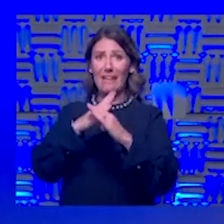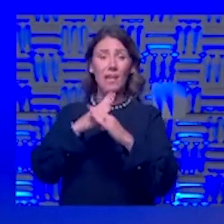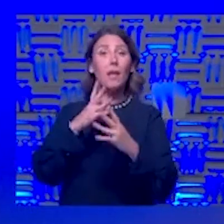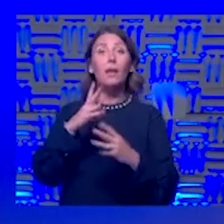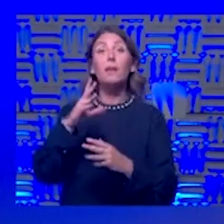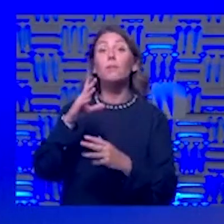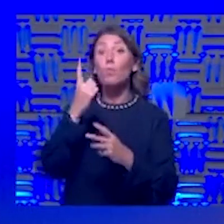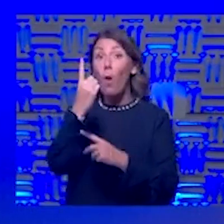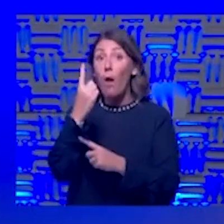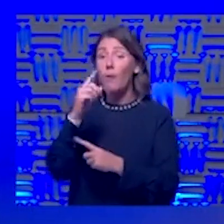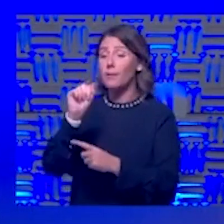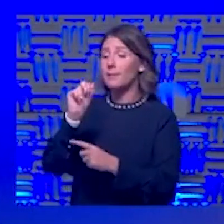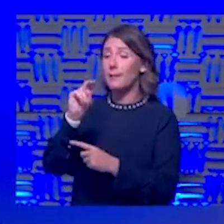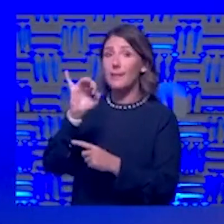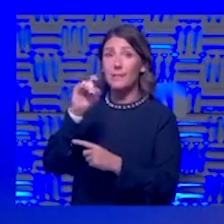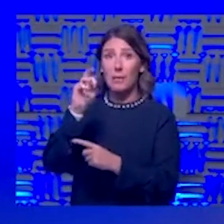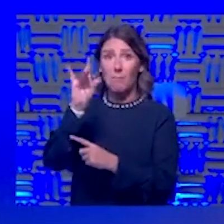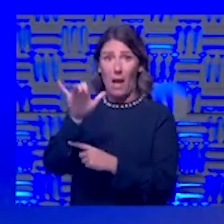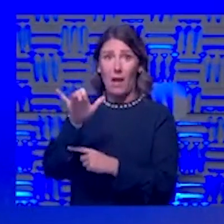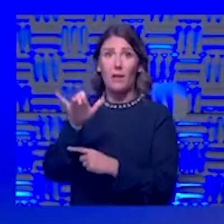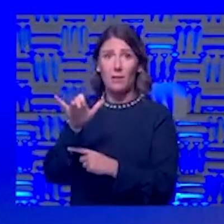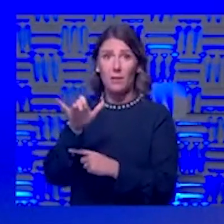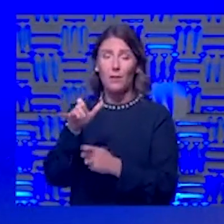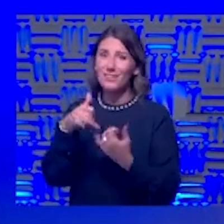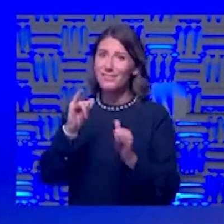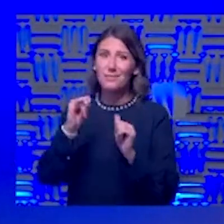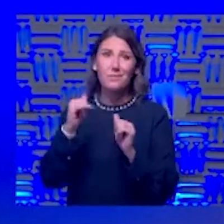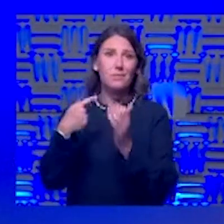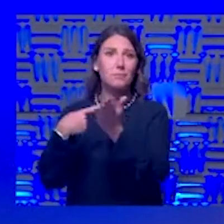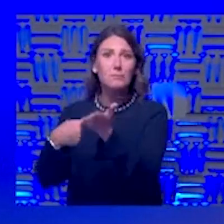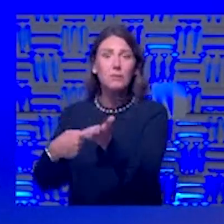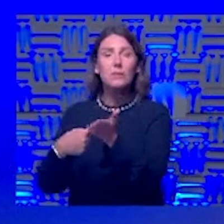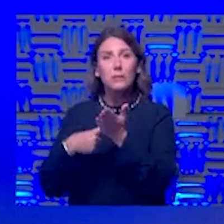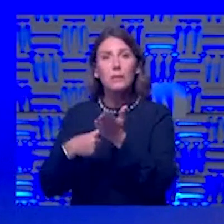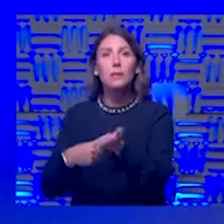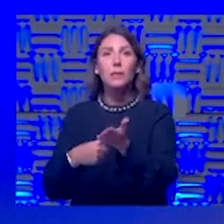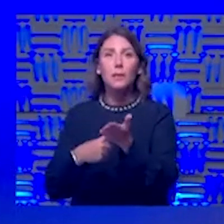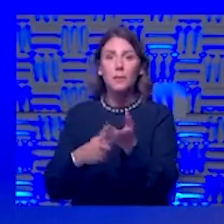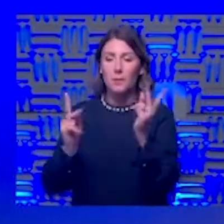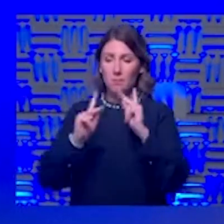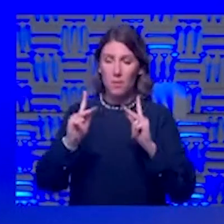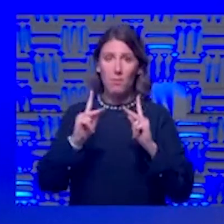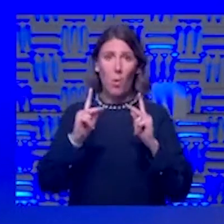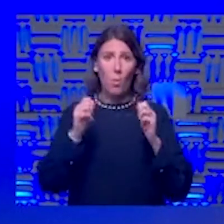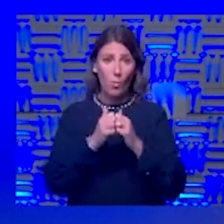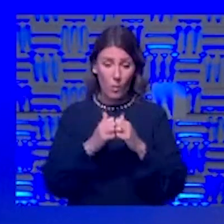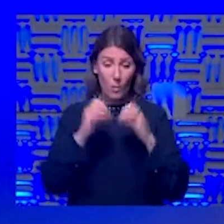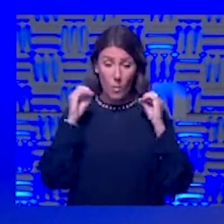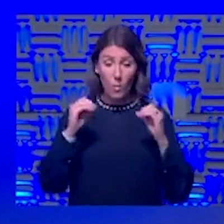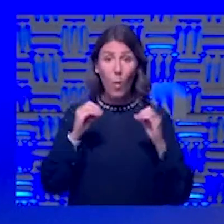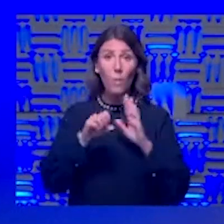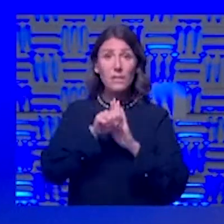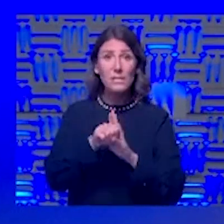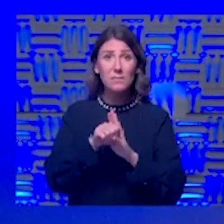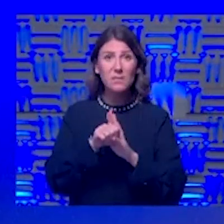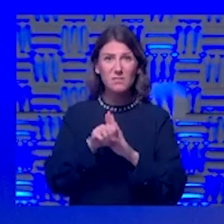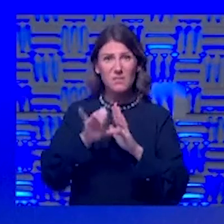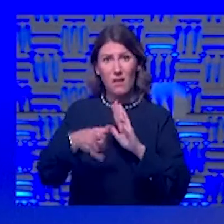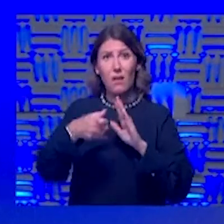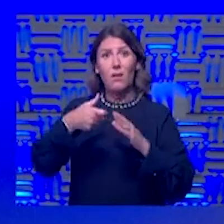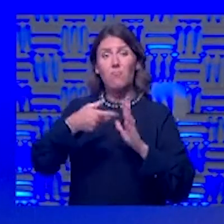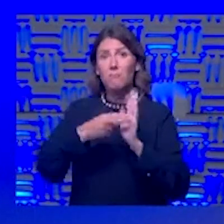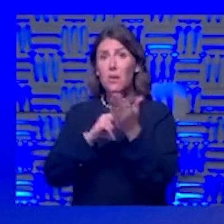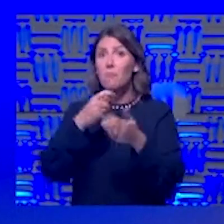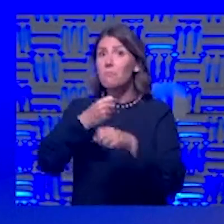antibodies. There is still debate over, do people with no symptoms or mild symptoms, do they make less